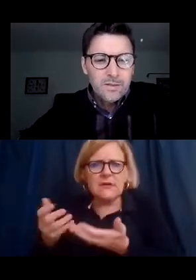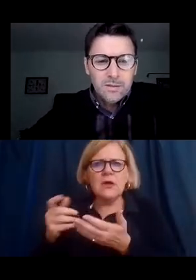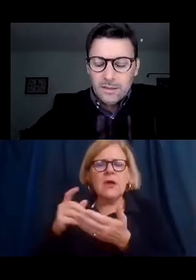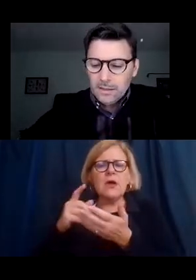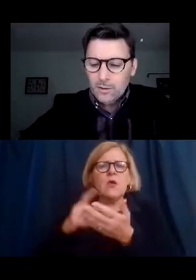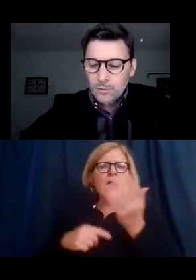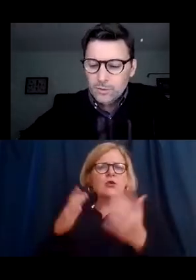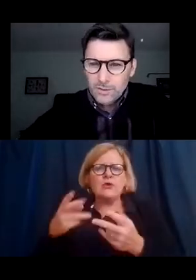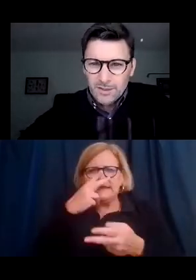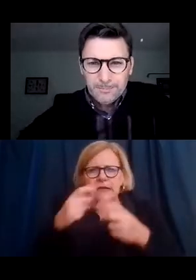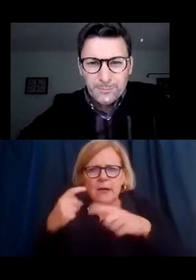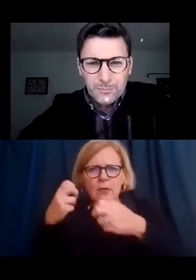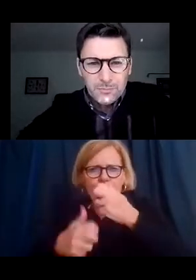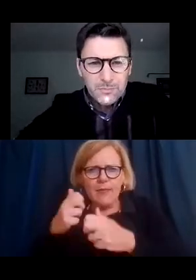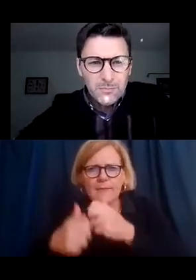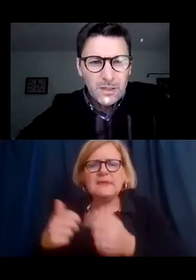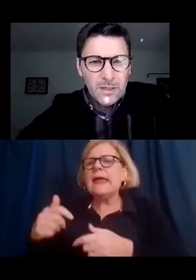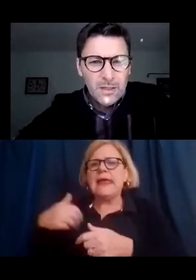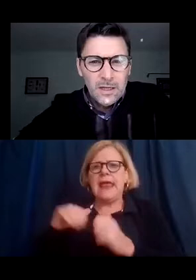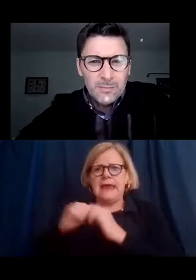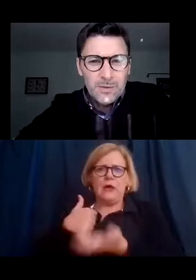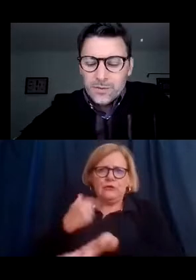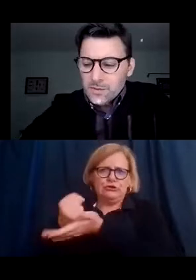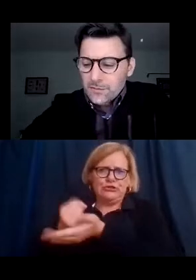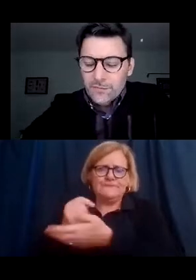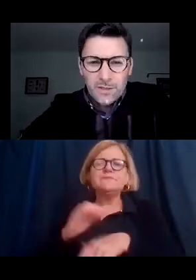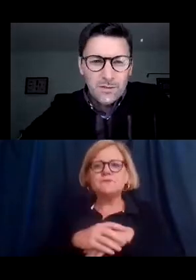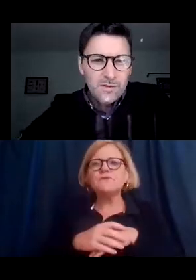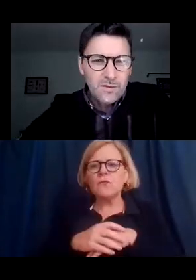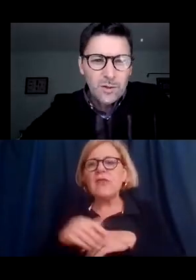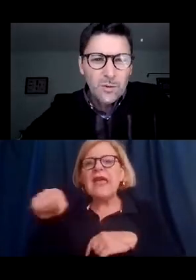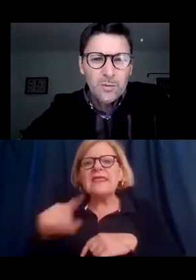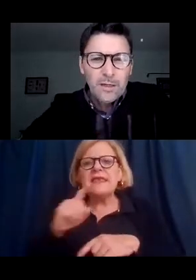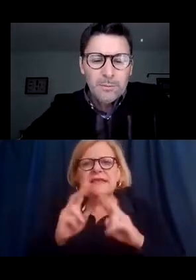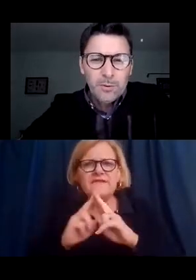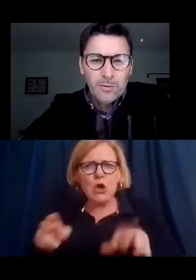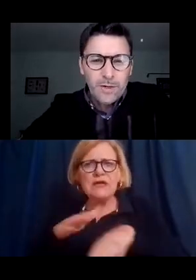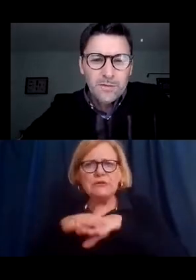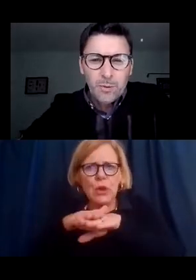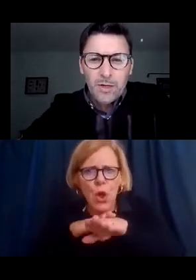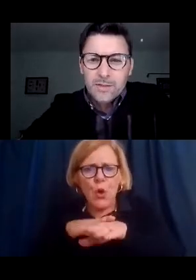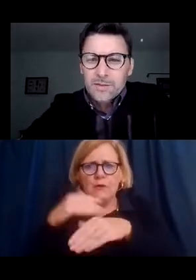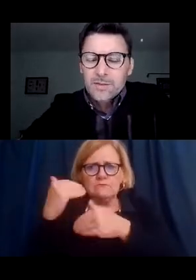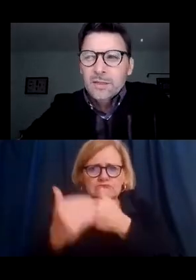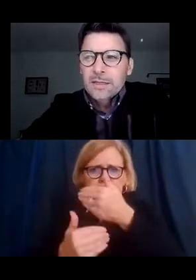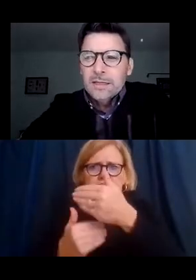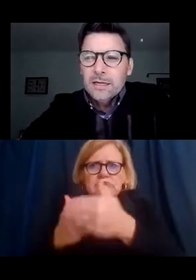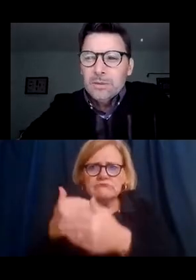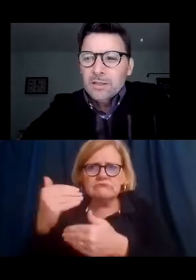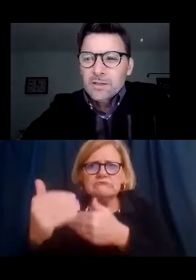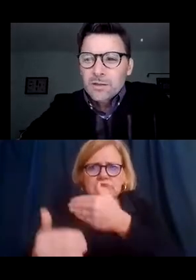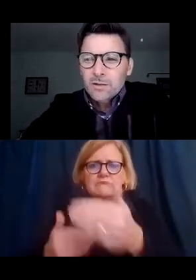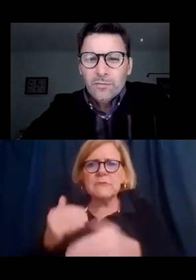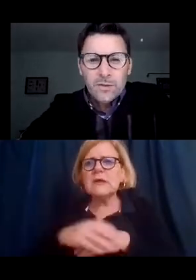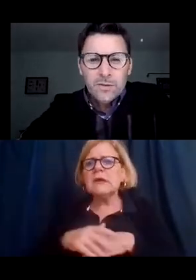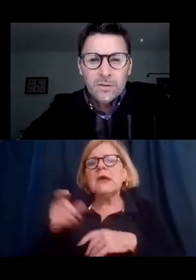likely to see, and how we're treating it. So this is a very slow and progressive process.